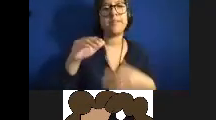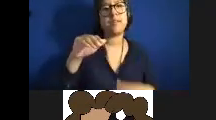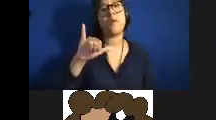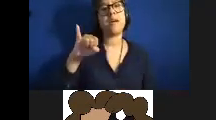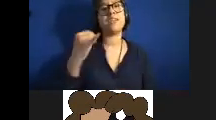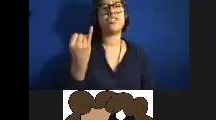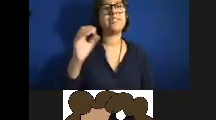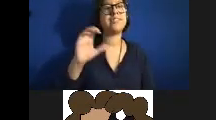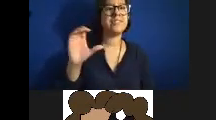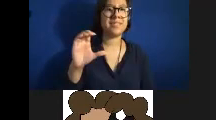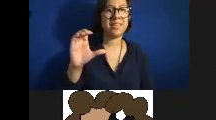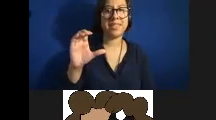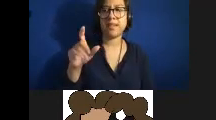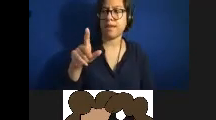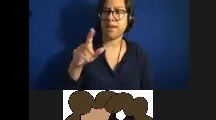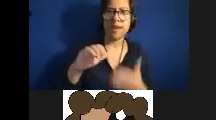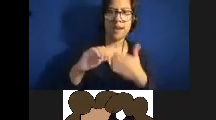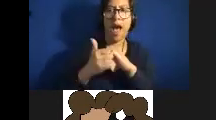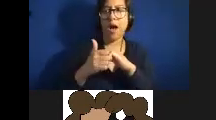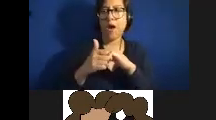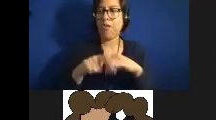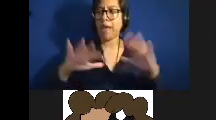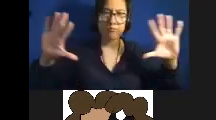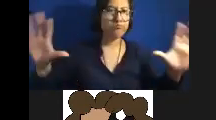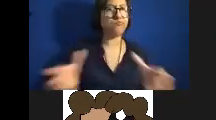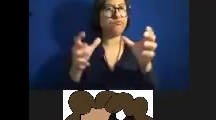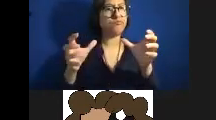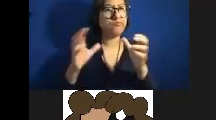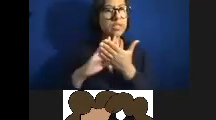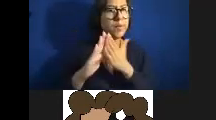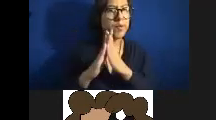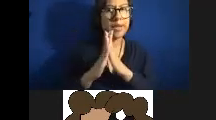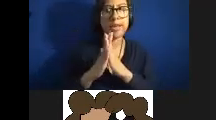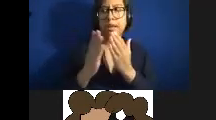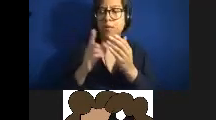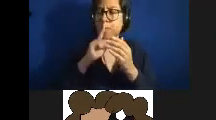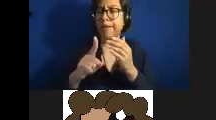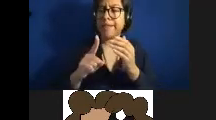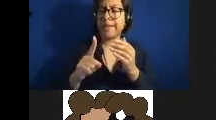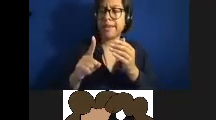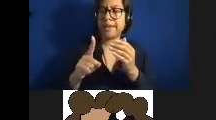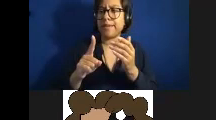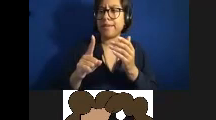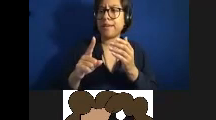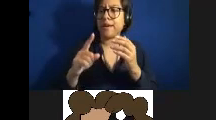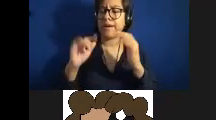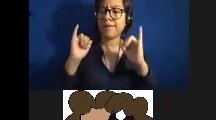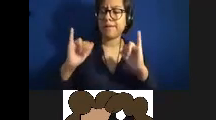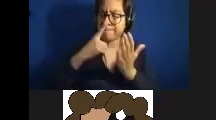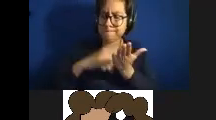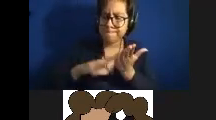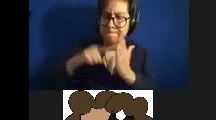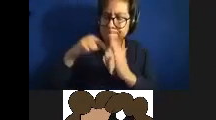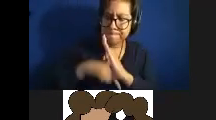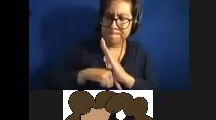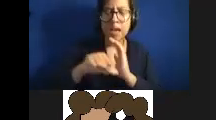been cultivating this community and trying to dig deep in terms of finding alternative